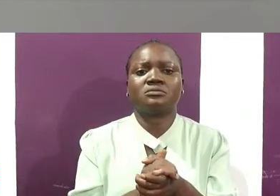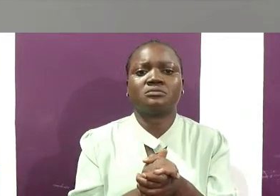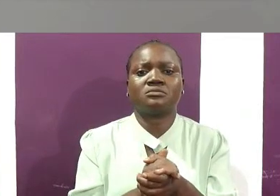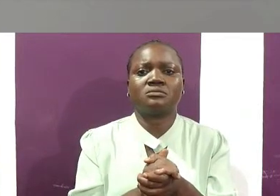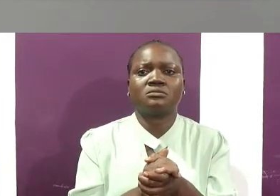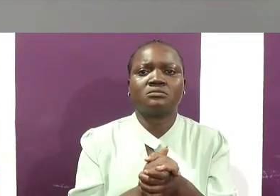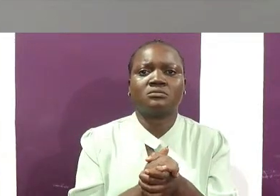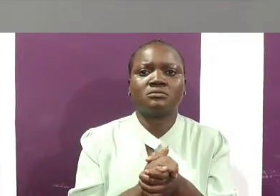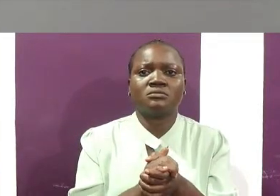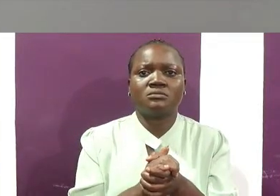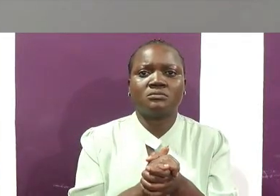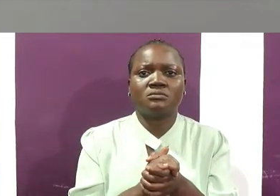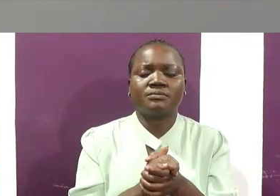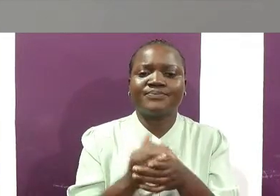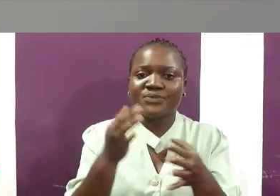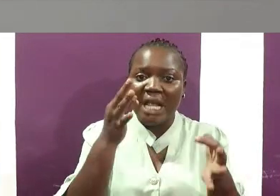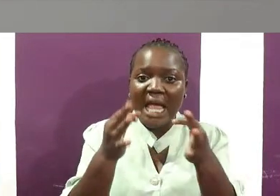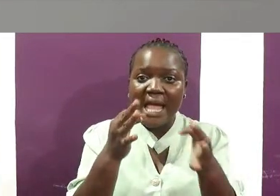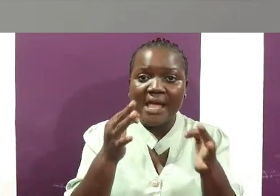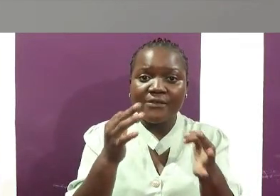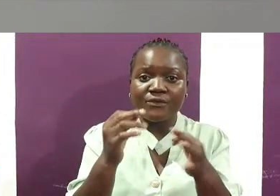together.